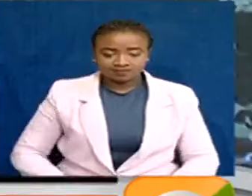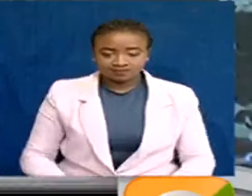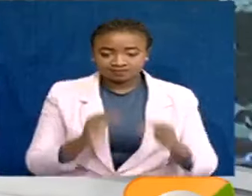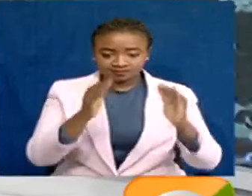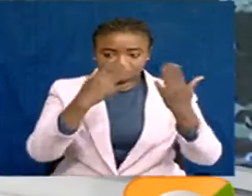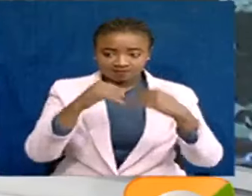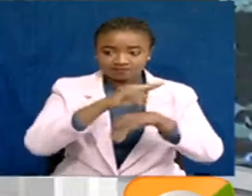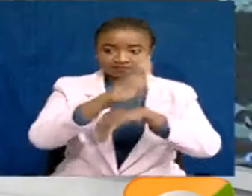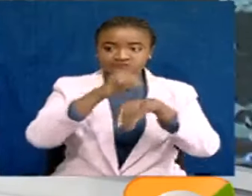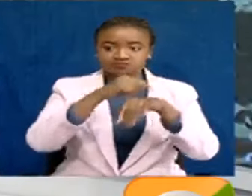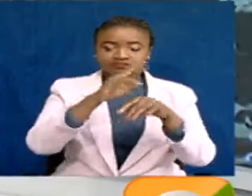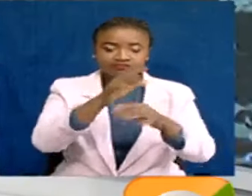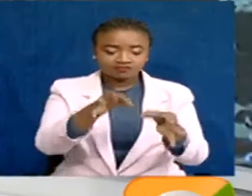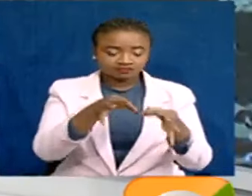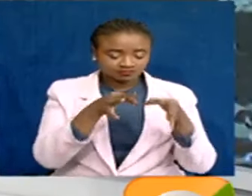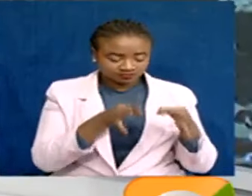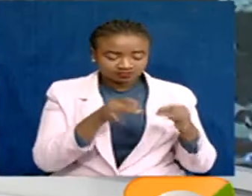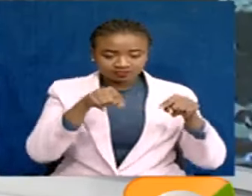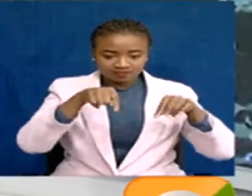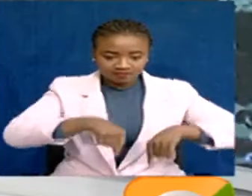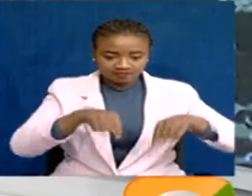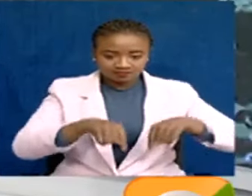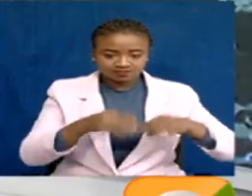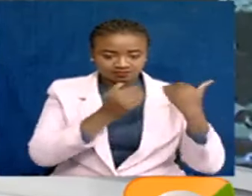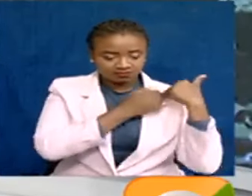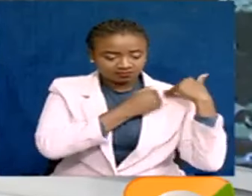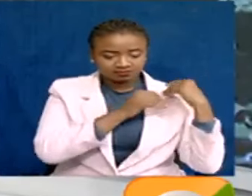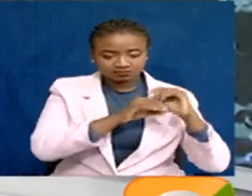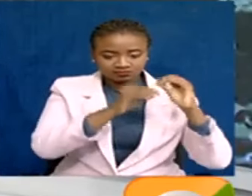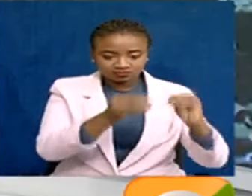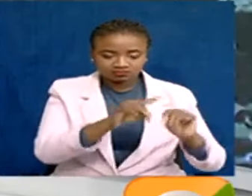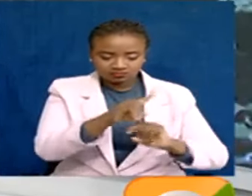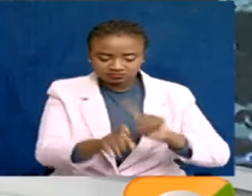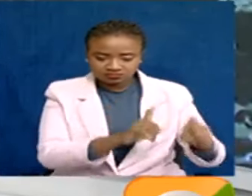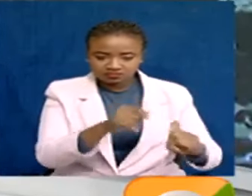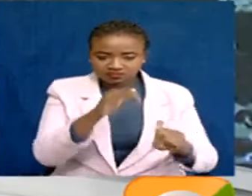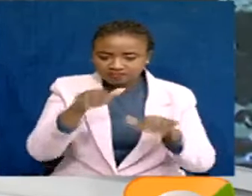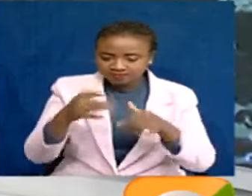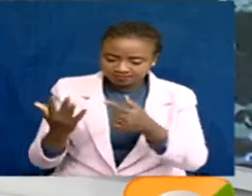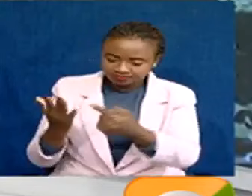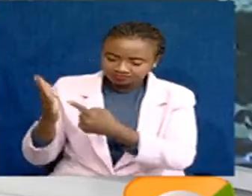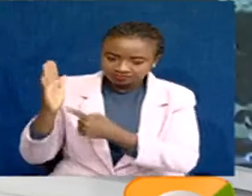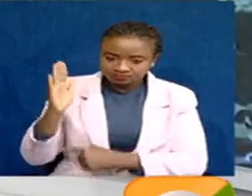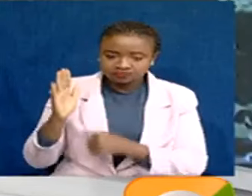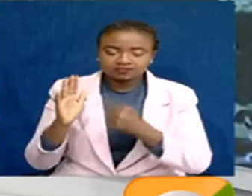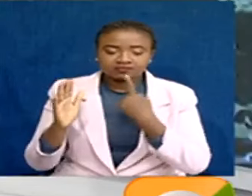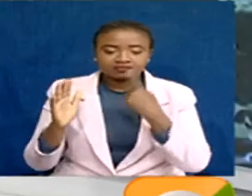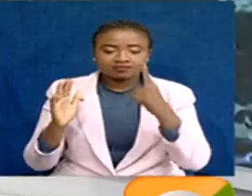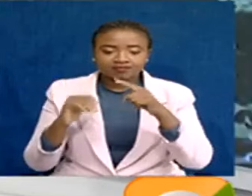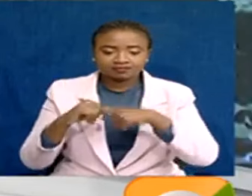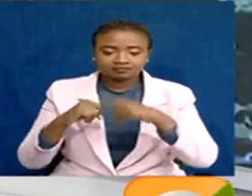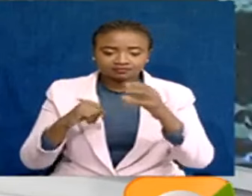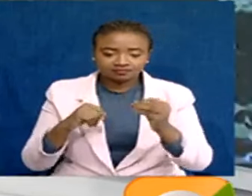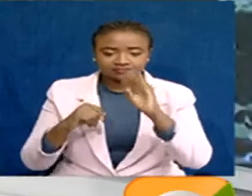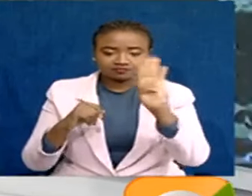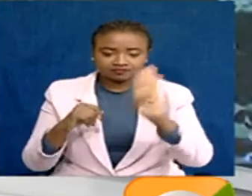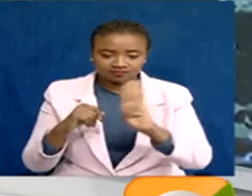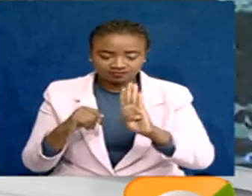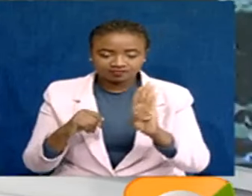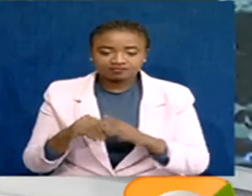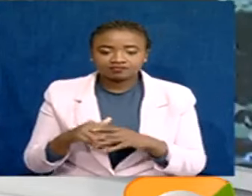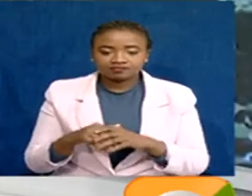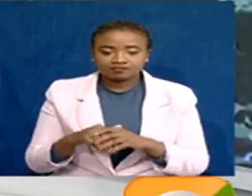The National Treasury was today put to task over anomalies of over 160 billion shillings external